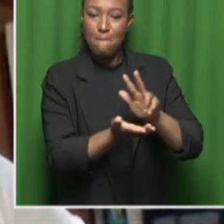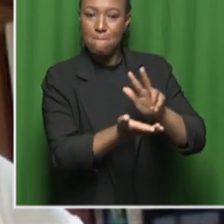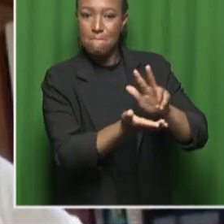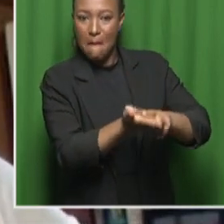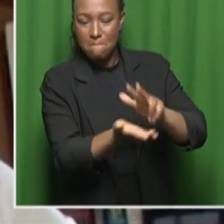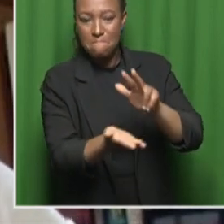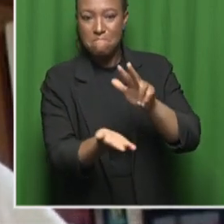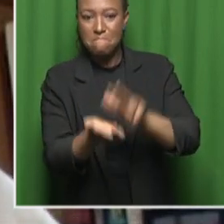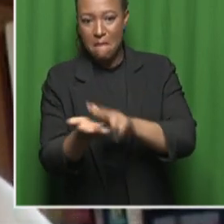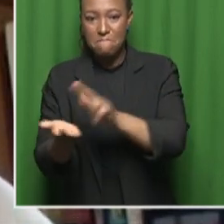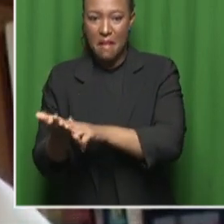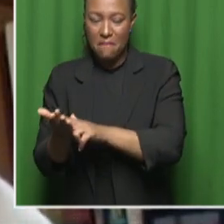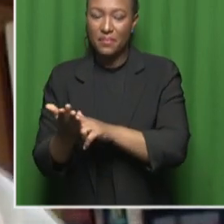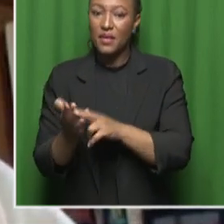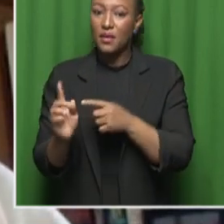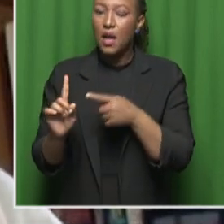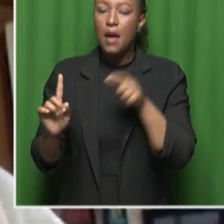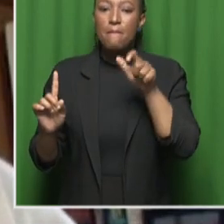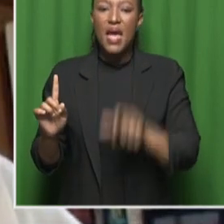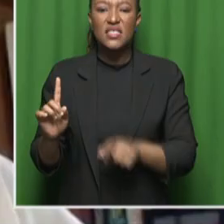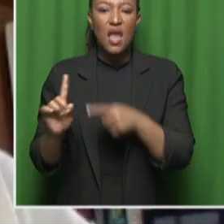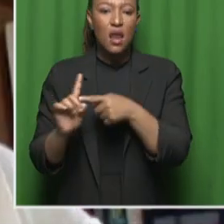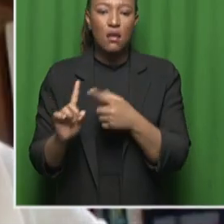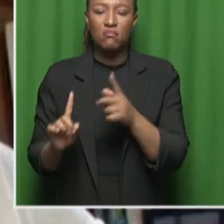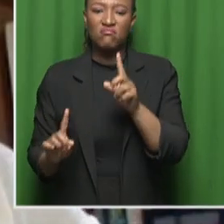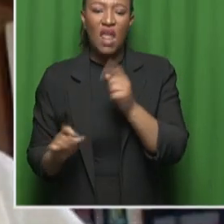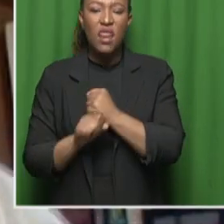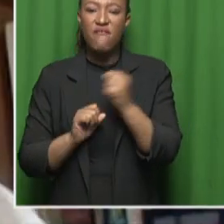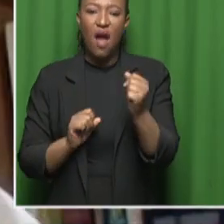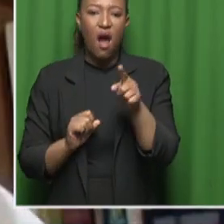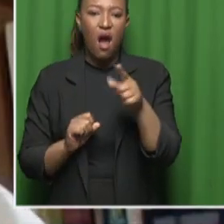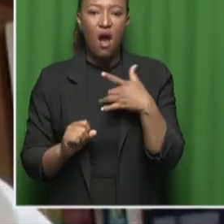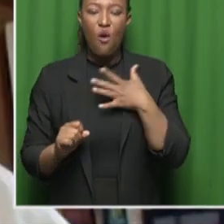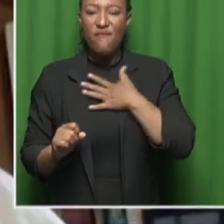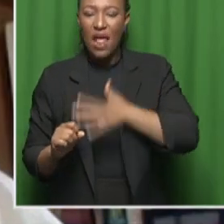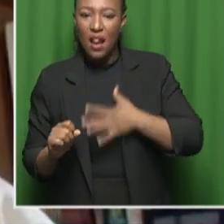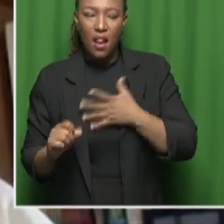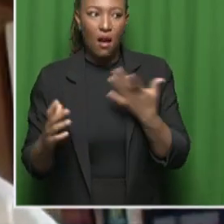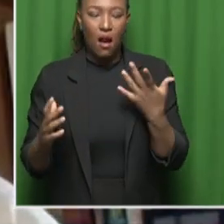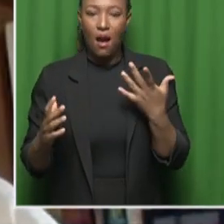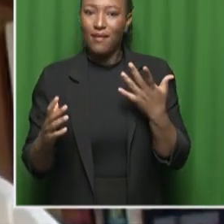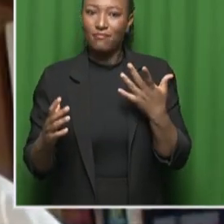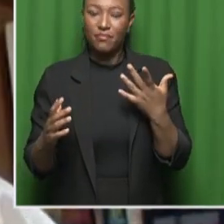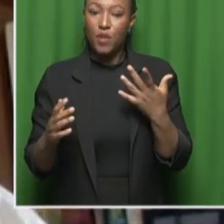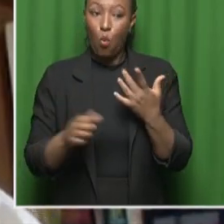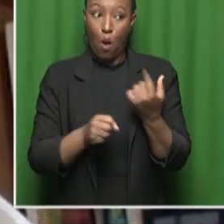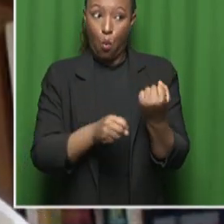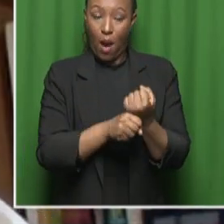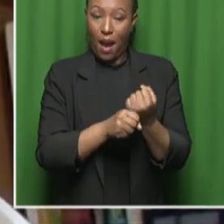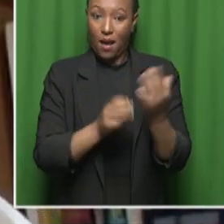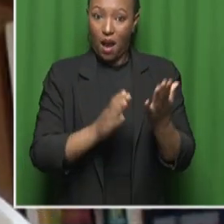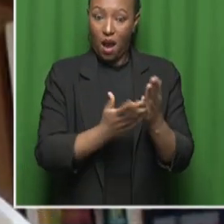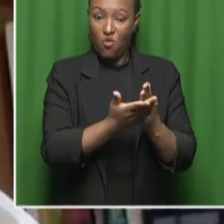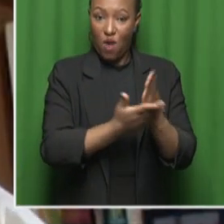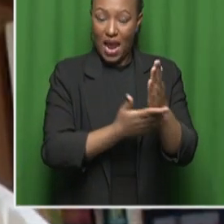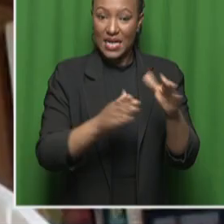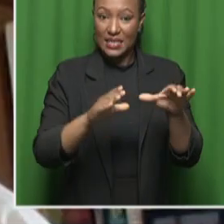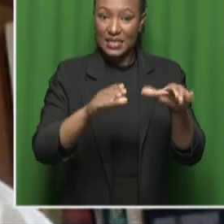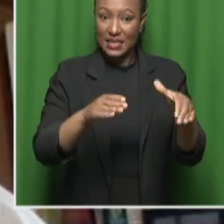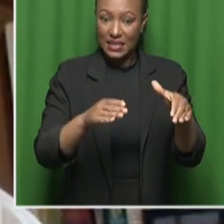he was the person who was uncompromising in terms of ensuring that workers' rights are being enshrined in the Constitution and also are